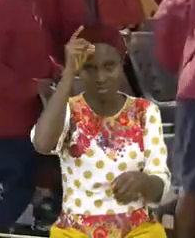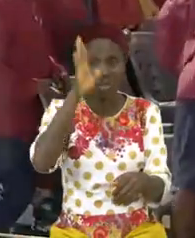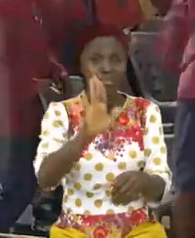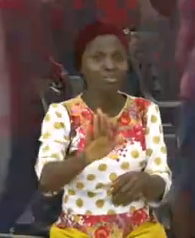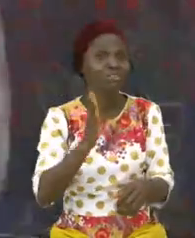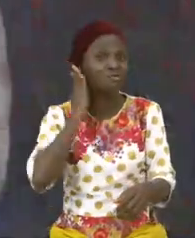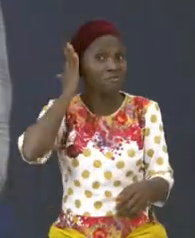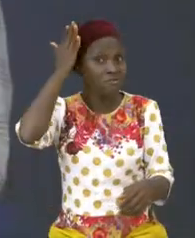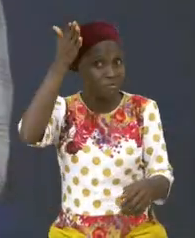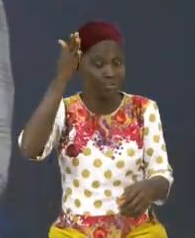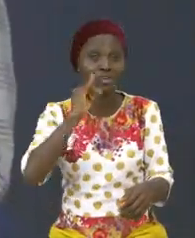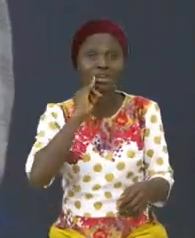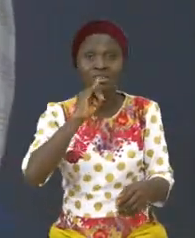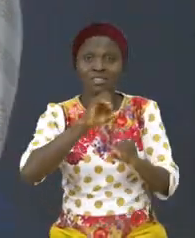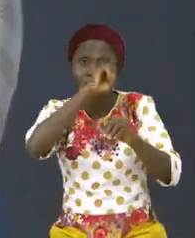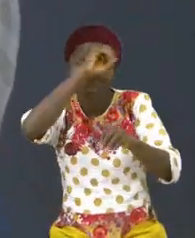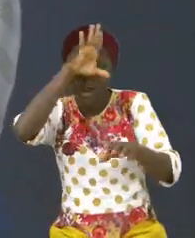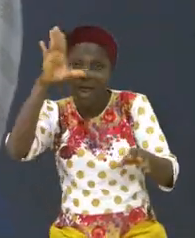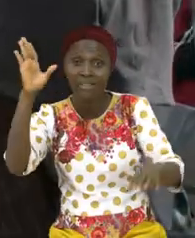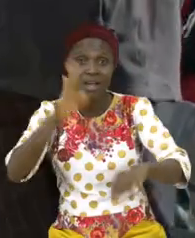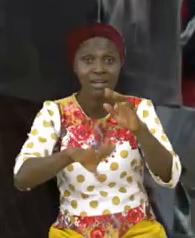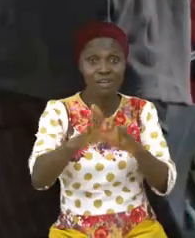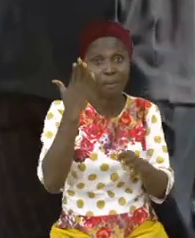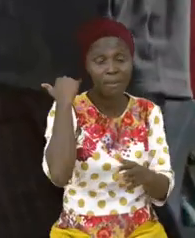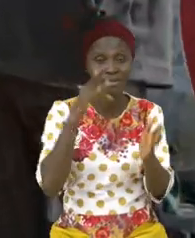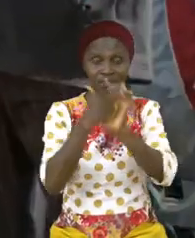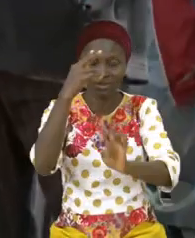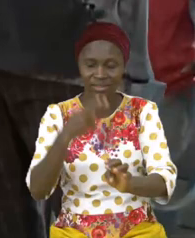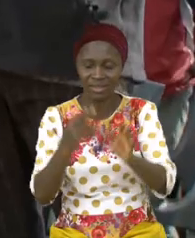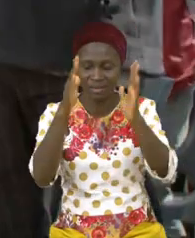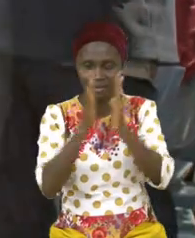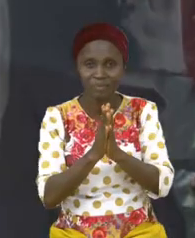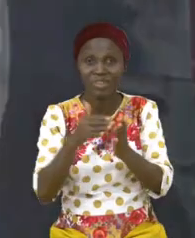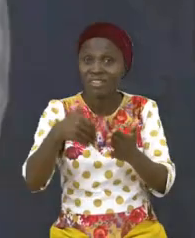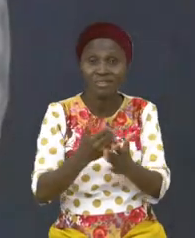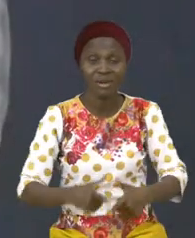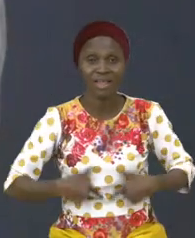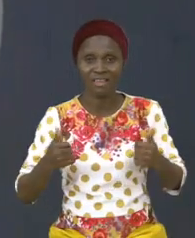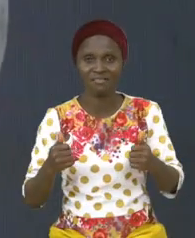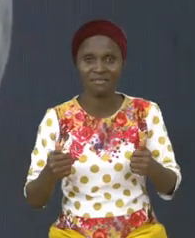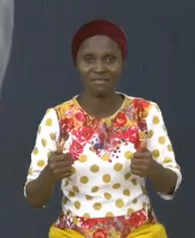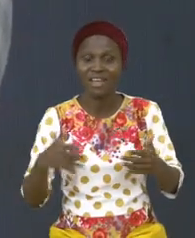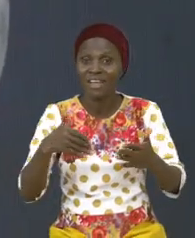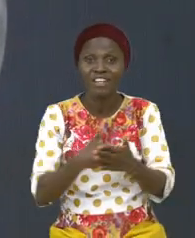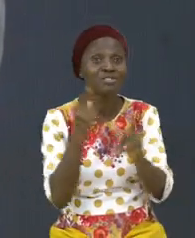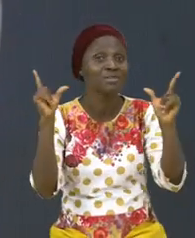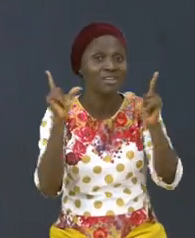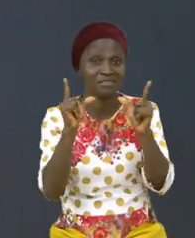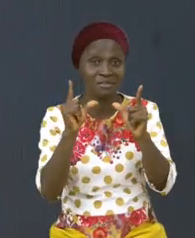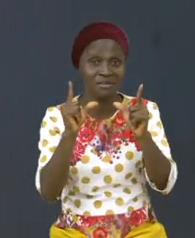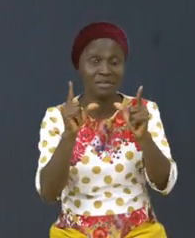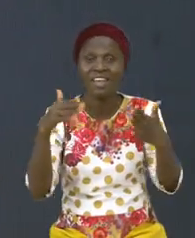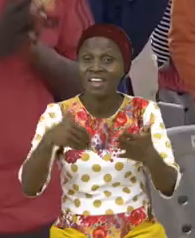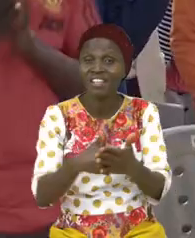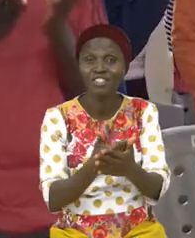future is brighter than your past. New life, new level,